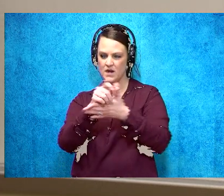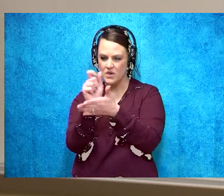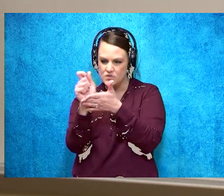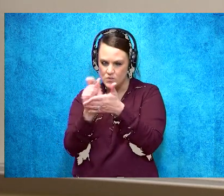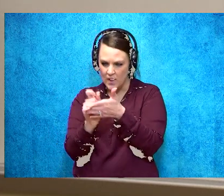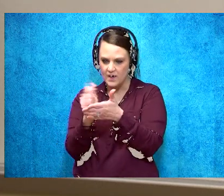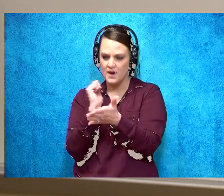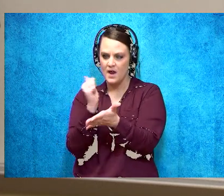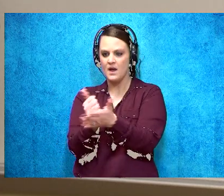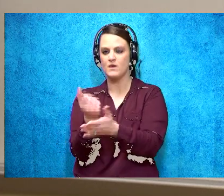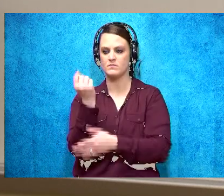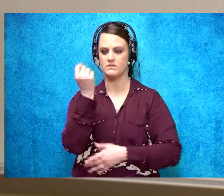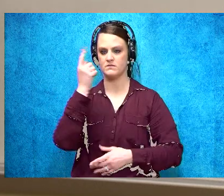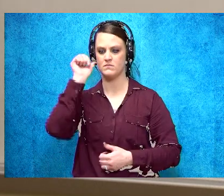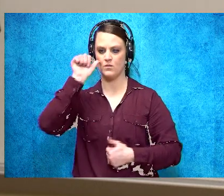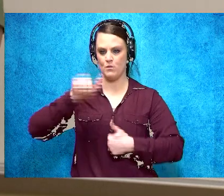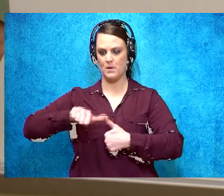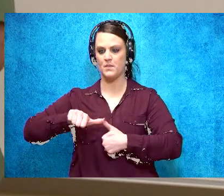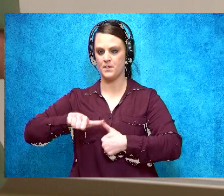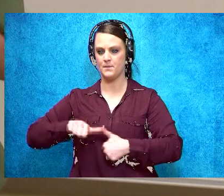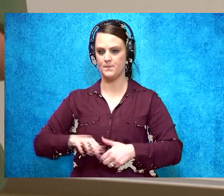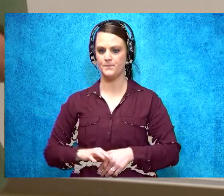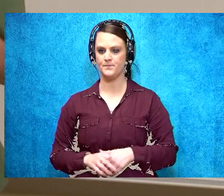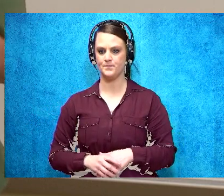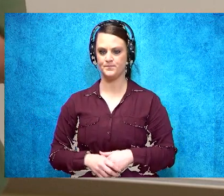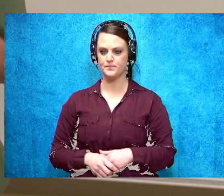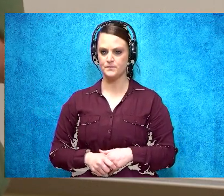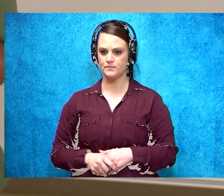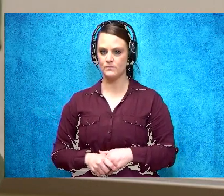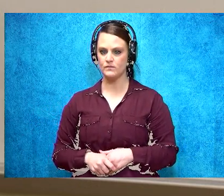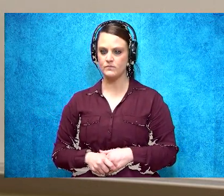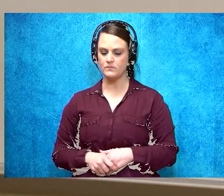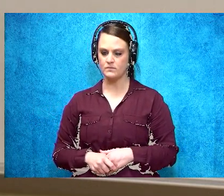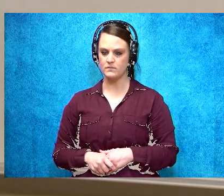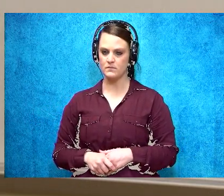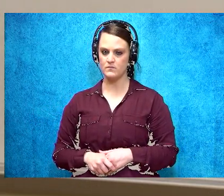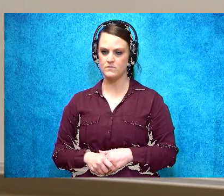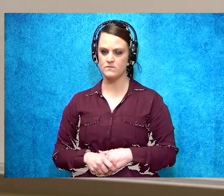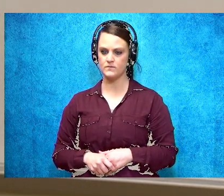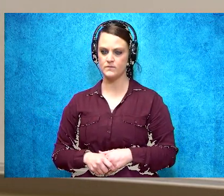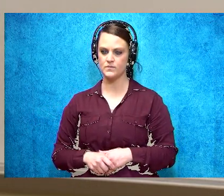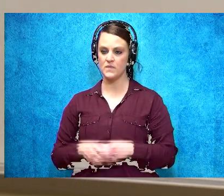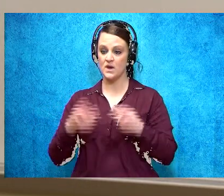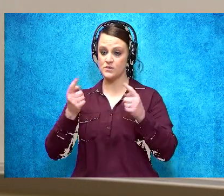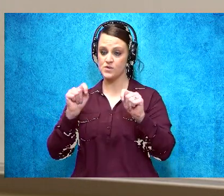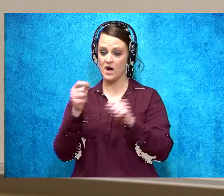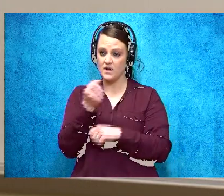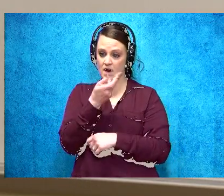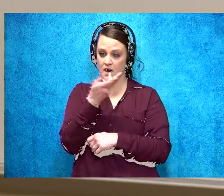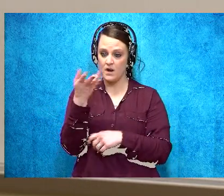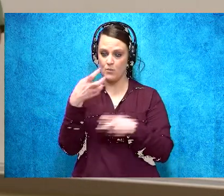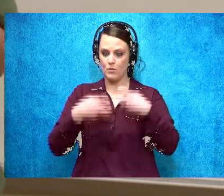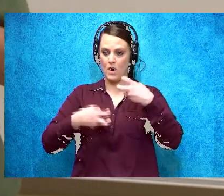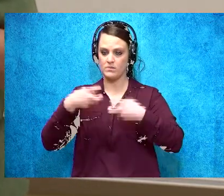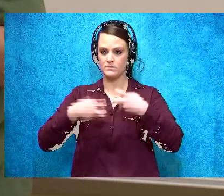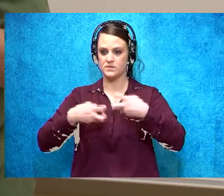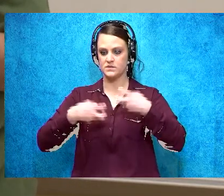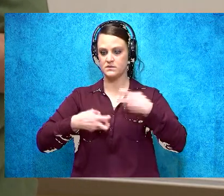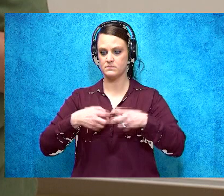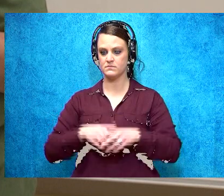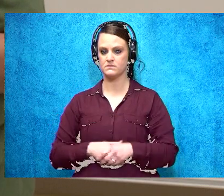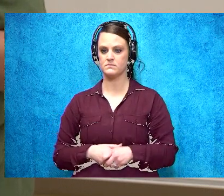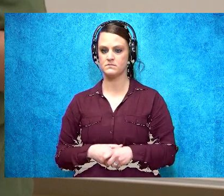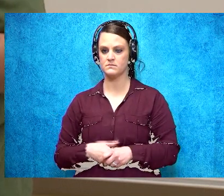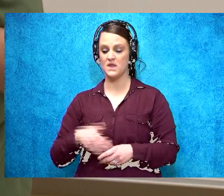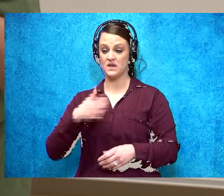you remember this scenario. All right, let's try a couple of problems that my students were having problems